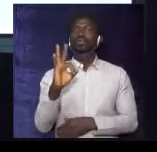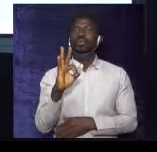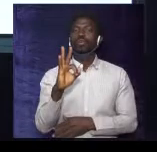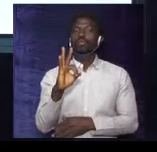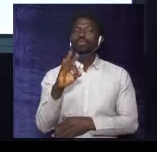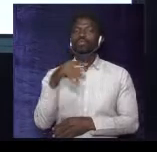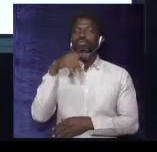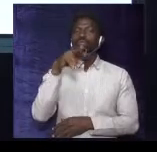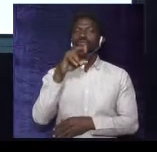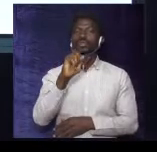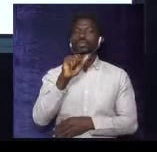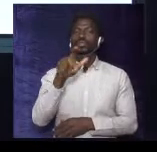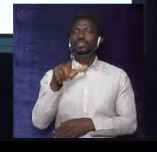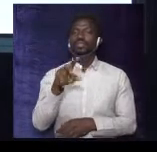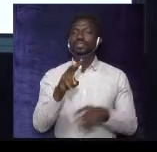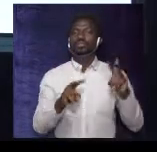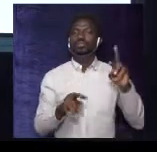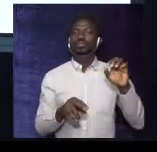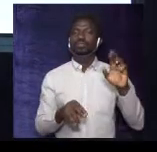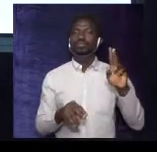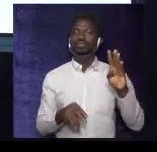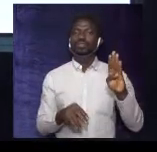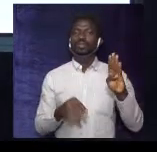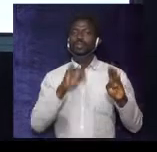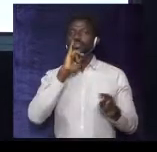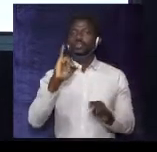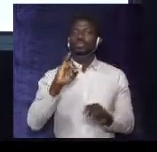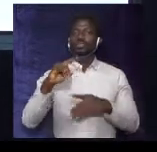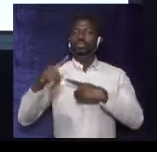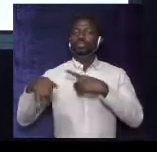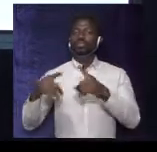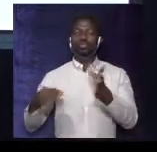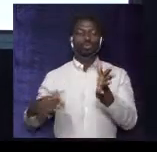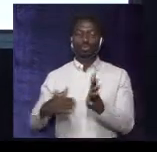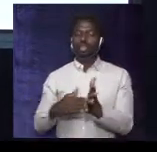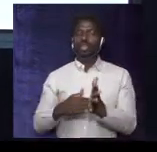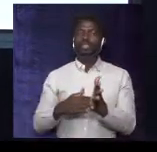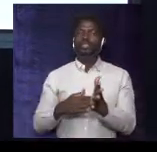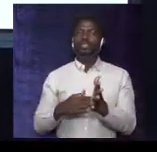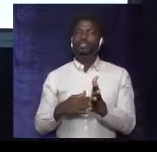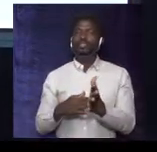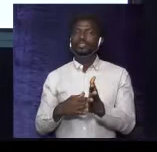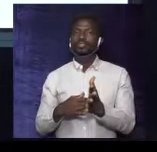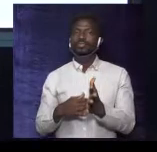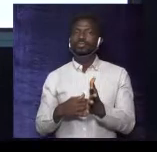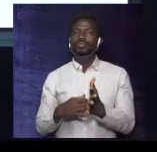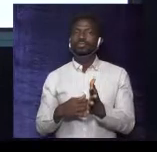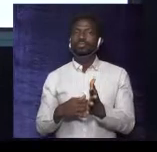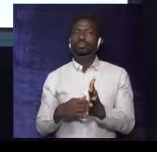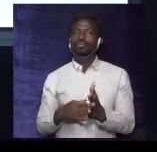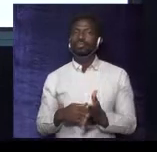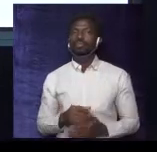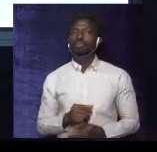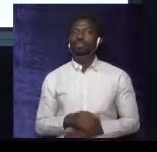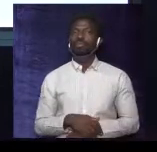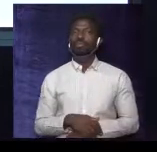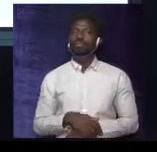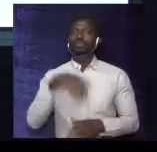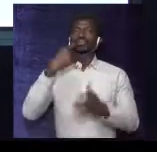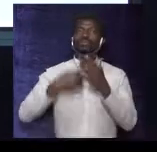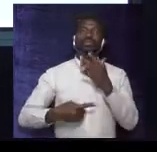Another example of phrasal verb is go against. Go